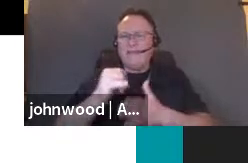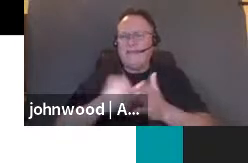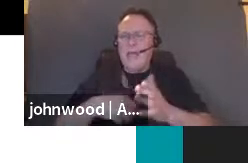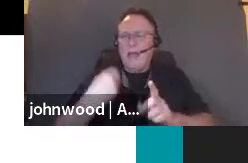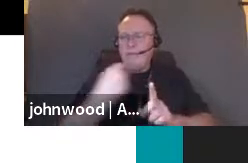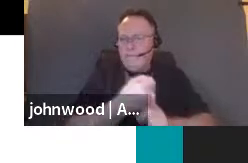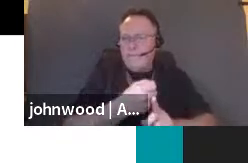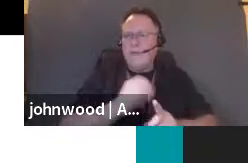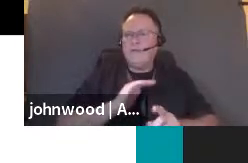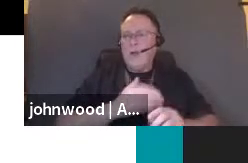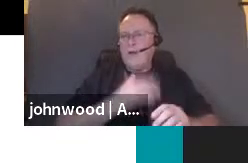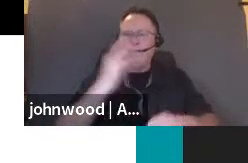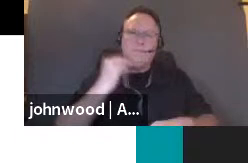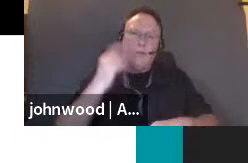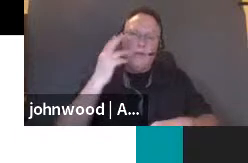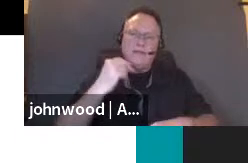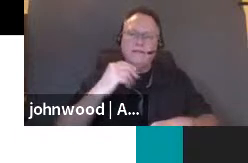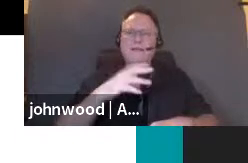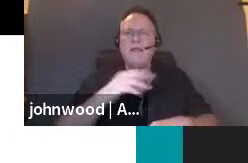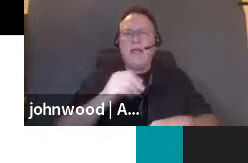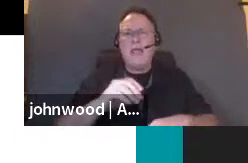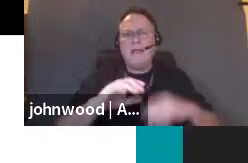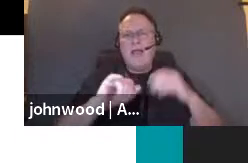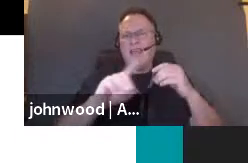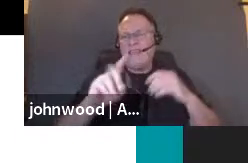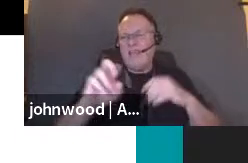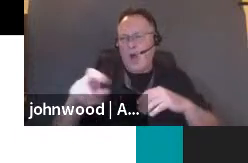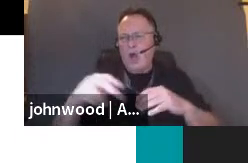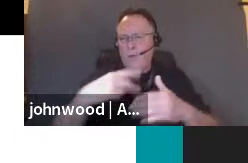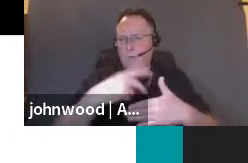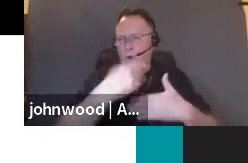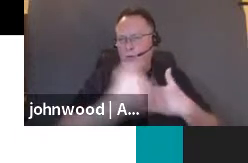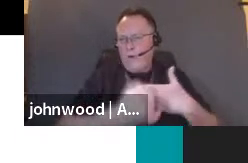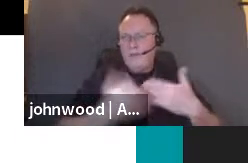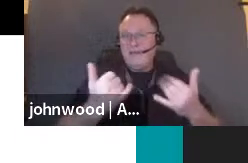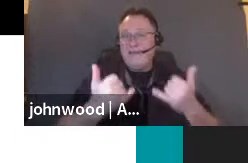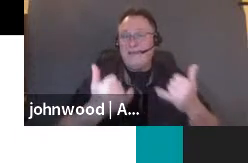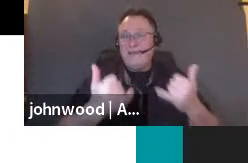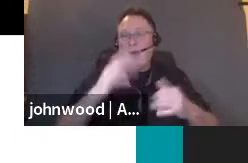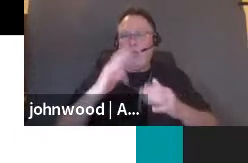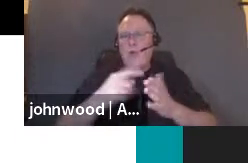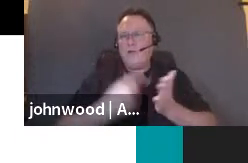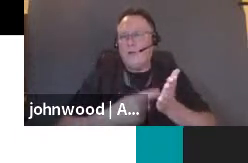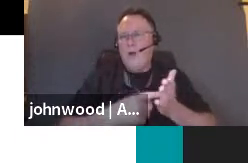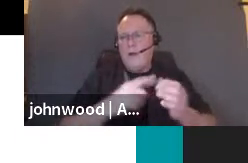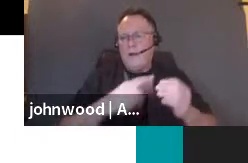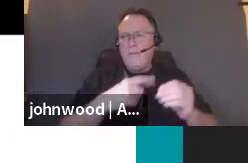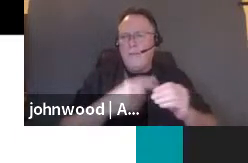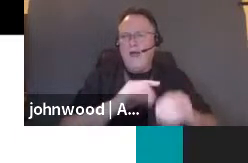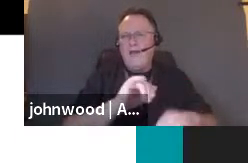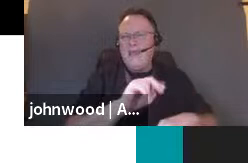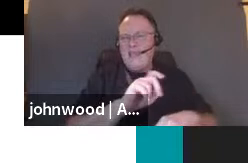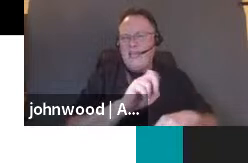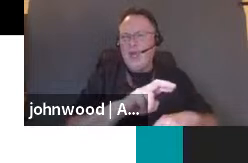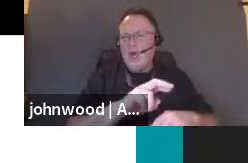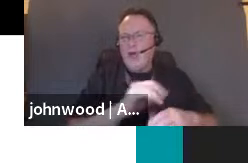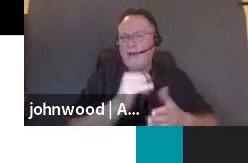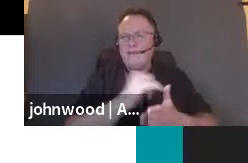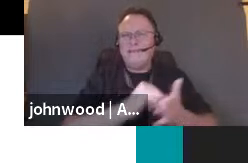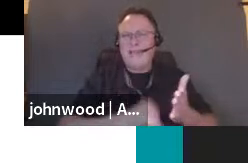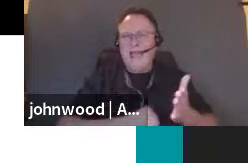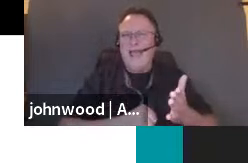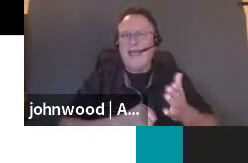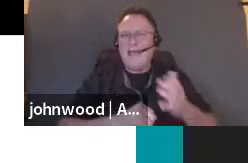design shapes the IBR program. So today, as Nolan mentioned, we're going to talk about equity in urban design. We'd love to make this